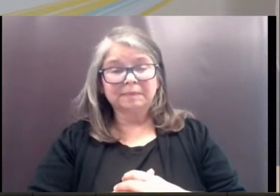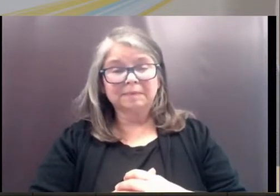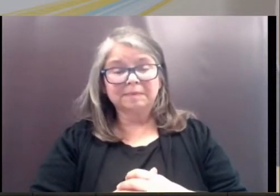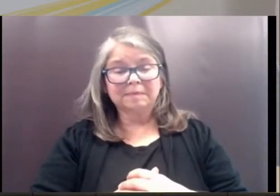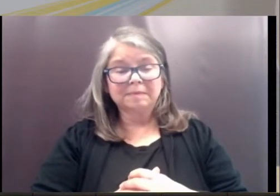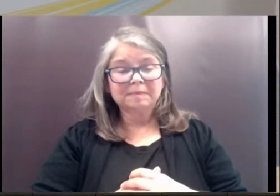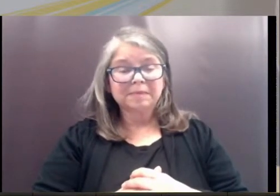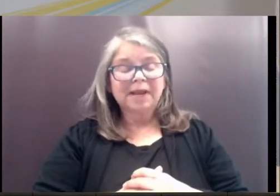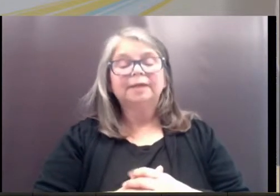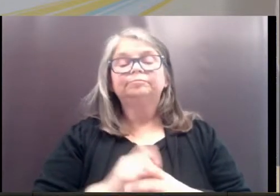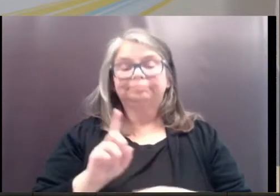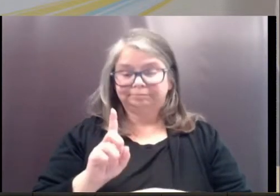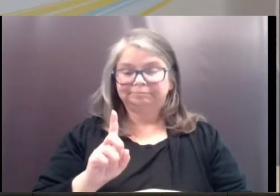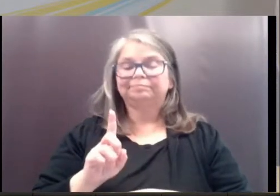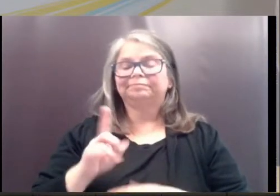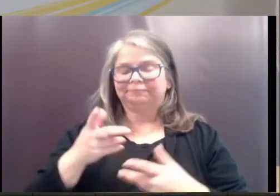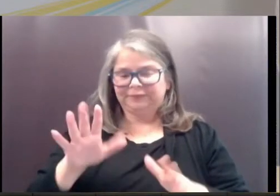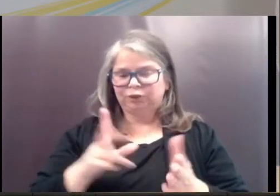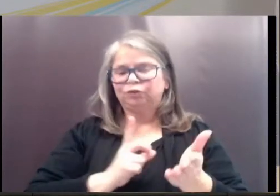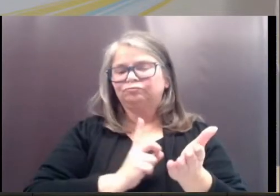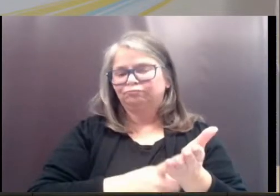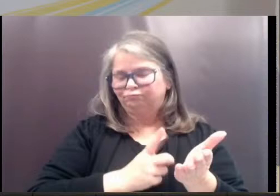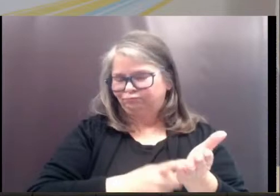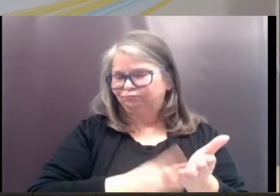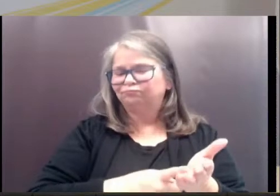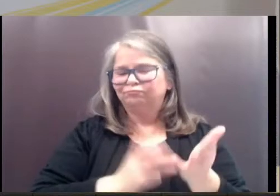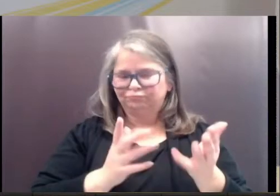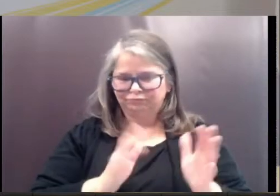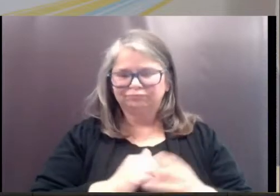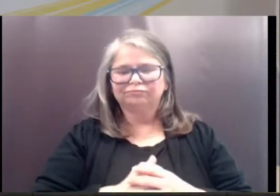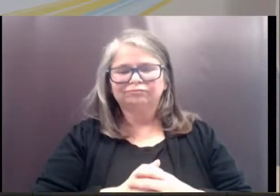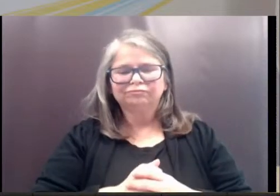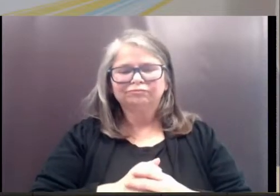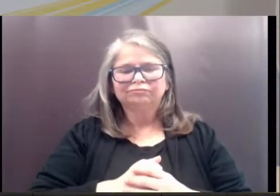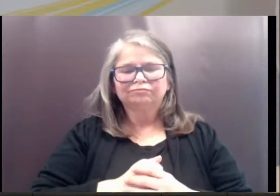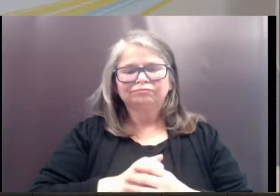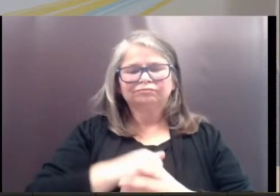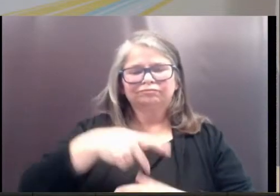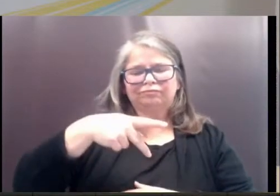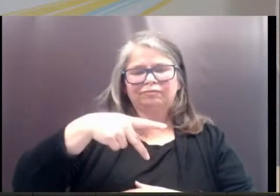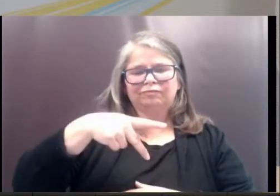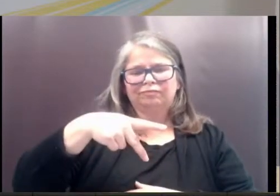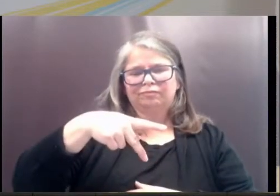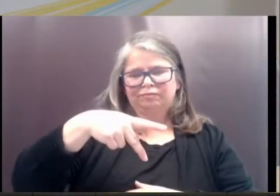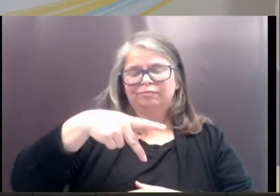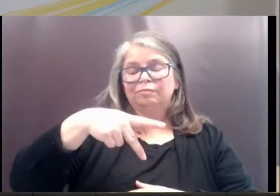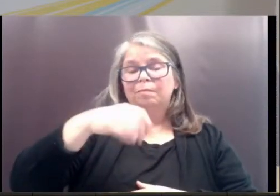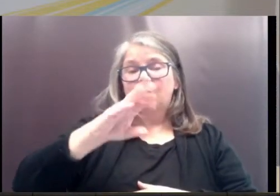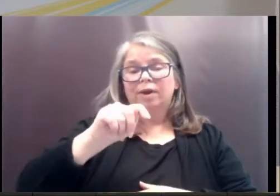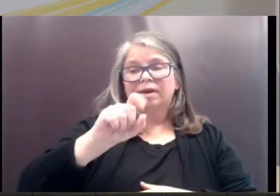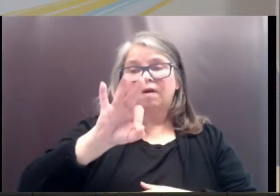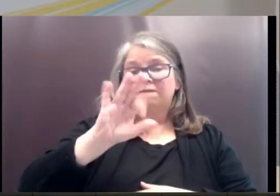tests, including the HIV point-of-care tests. And